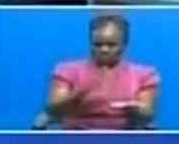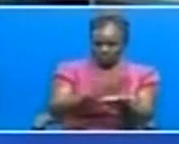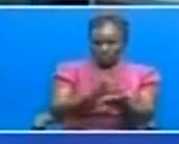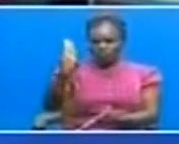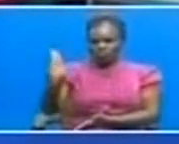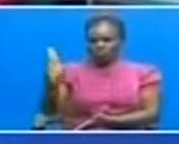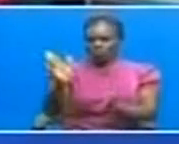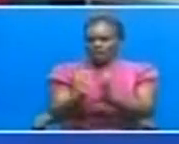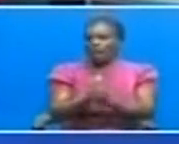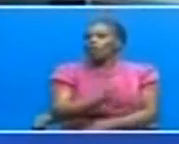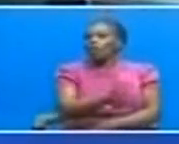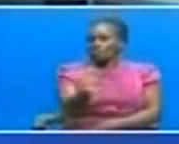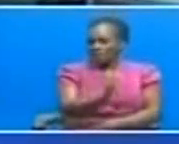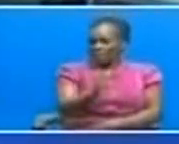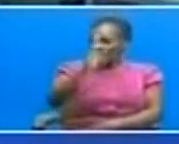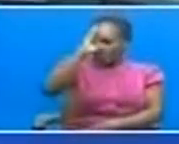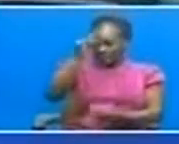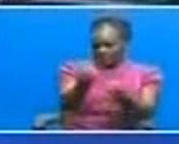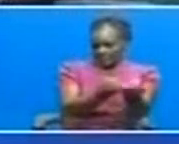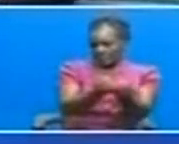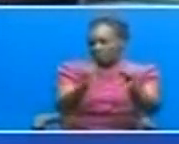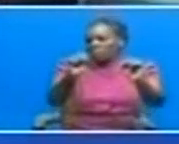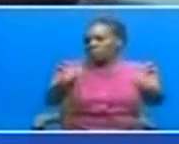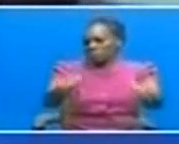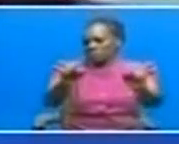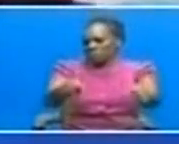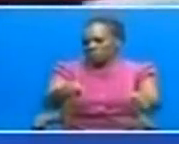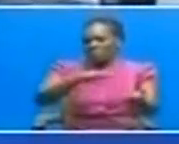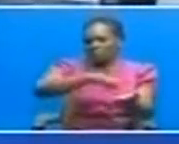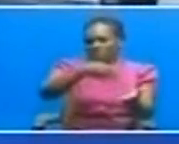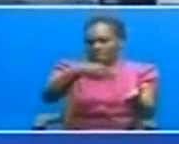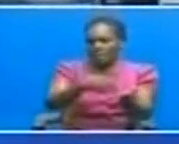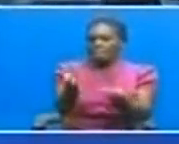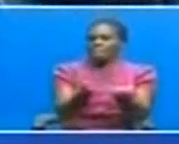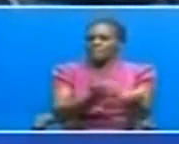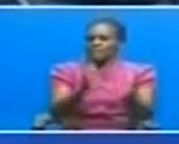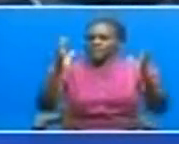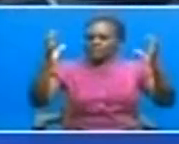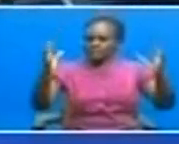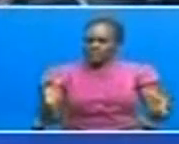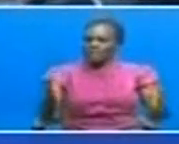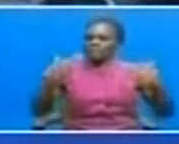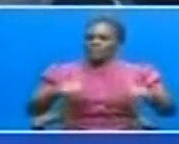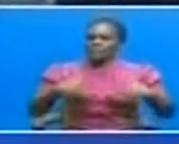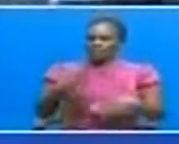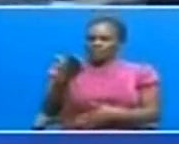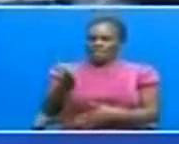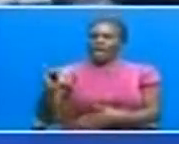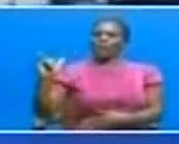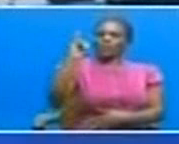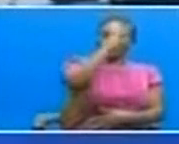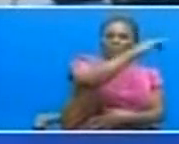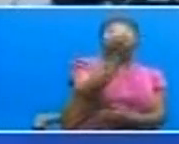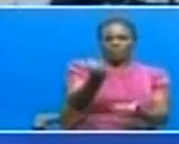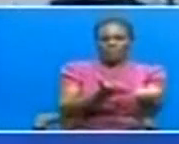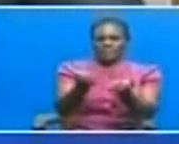Kenyatta and President Obama on Saturday, perhaps it could mean robust business for those engaging in export business to